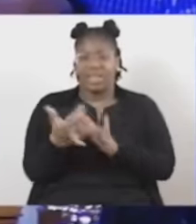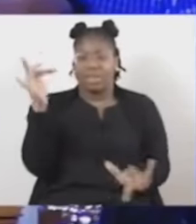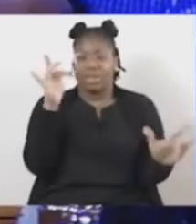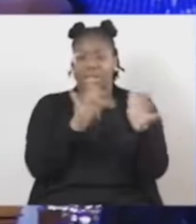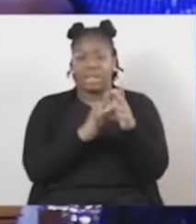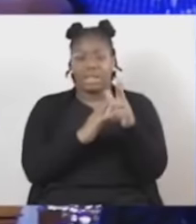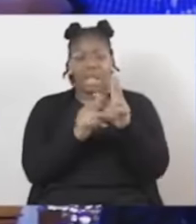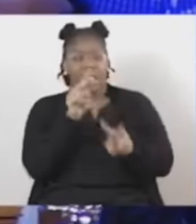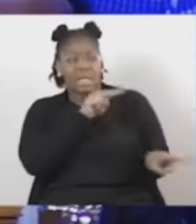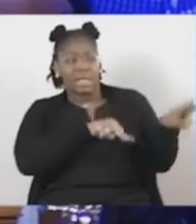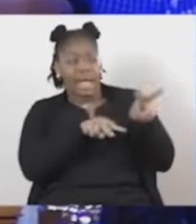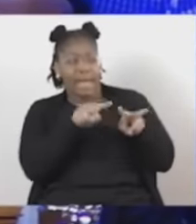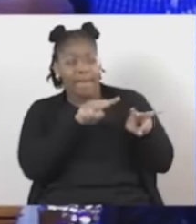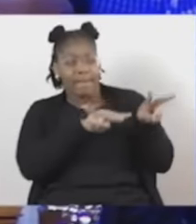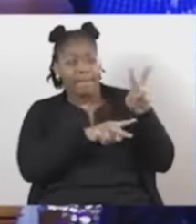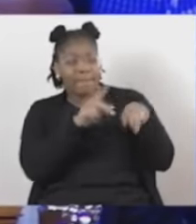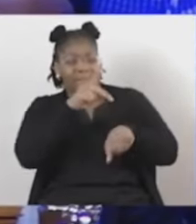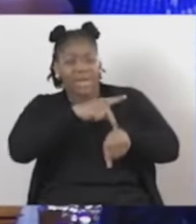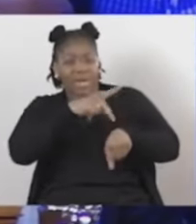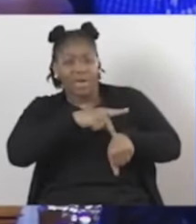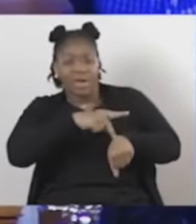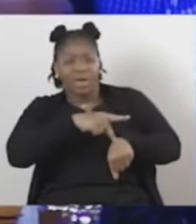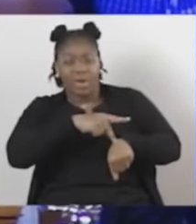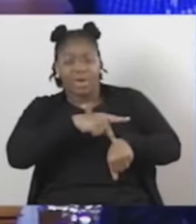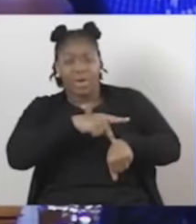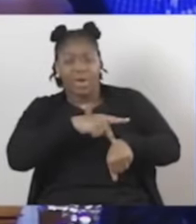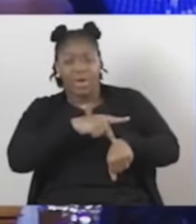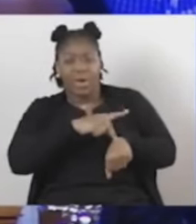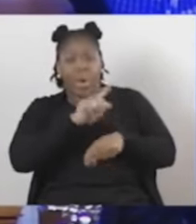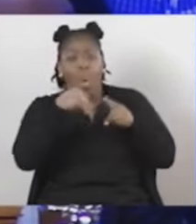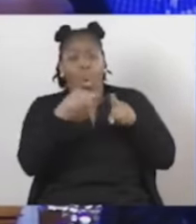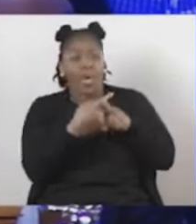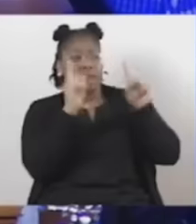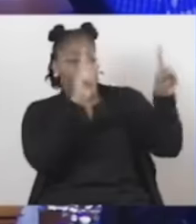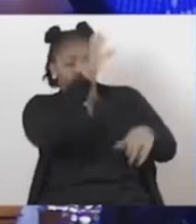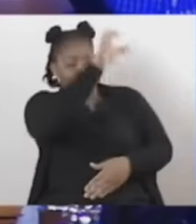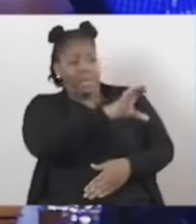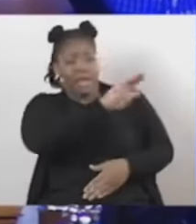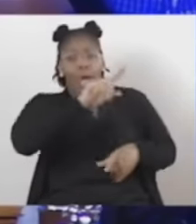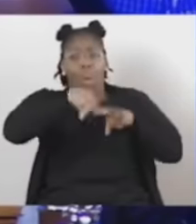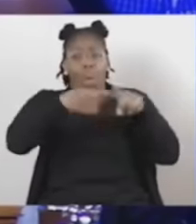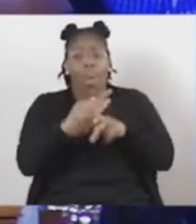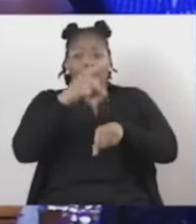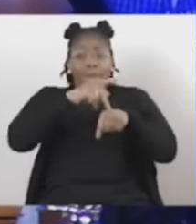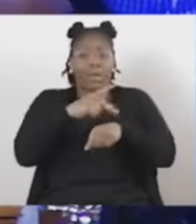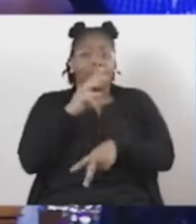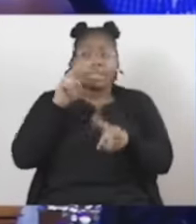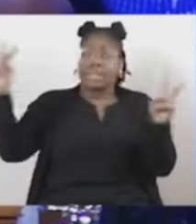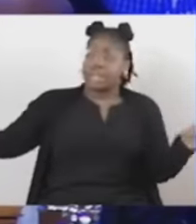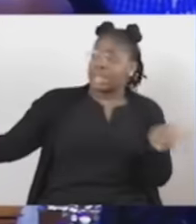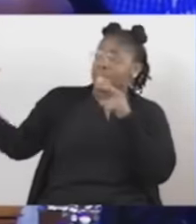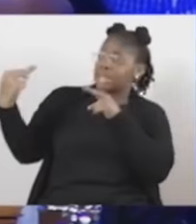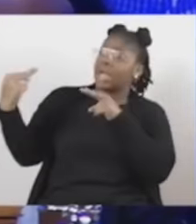Jesus looks at Peter as he's being led to what will eventuate in his own crucifixion. And when Peter sees Jesus staring right at him, Bible says